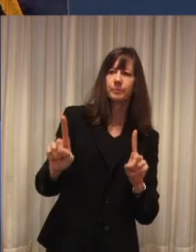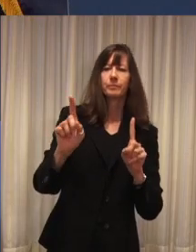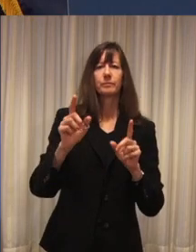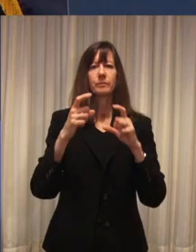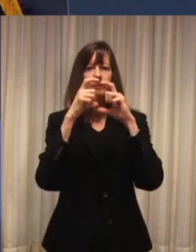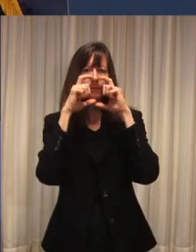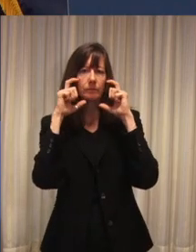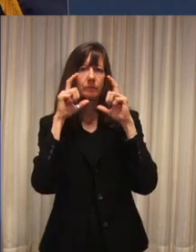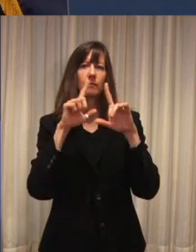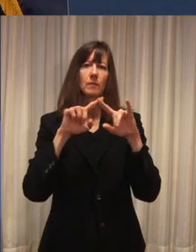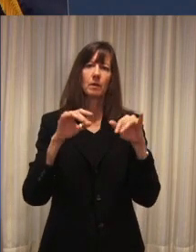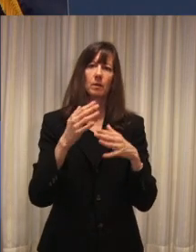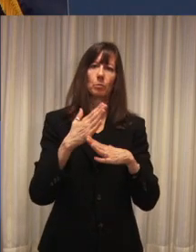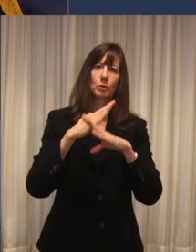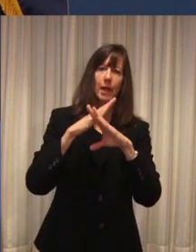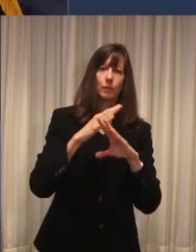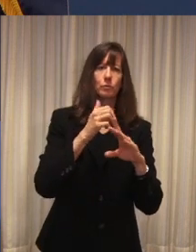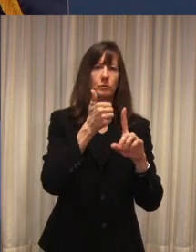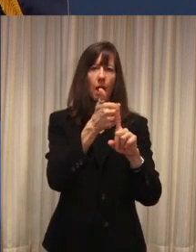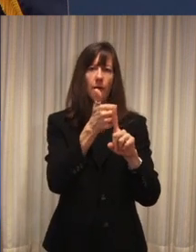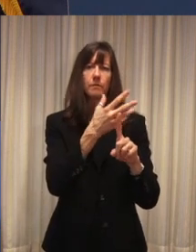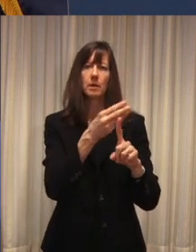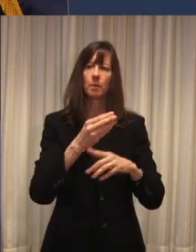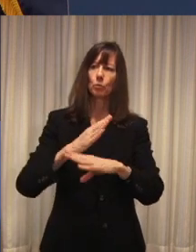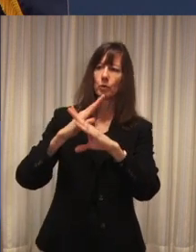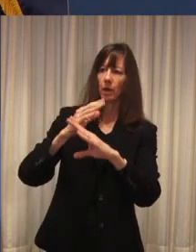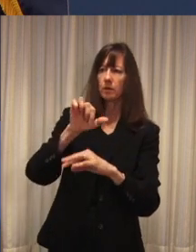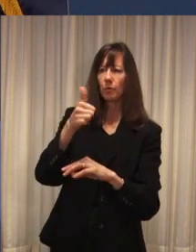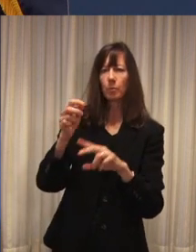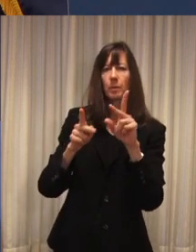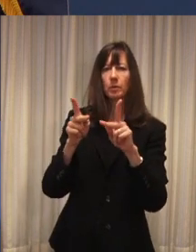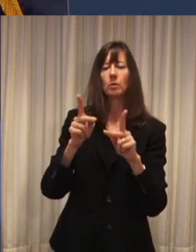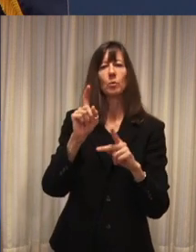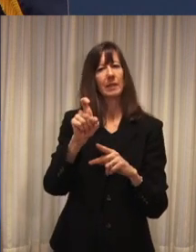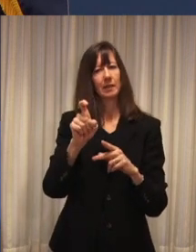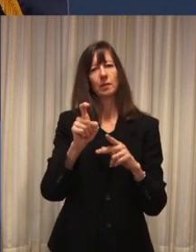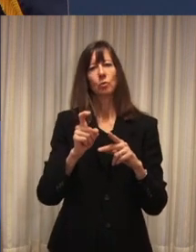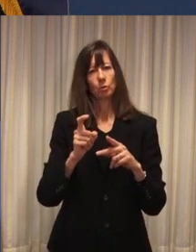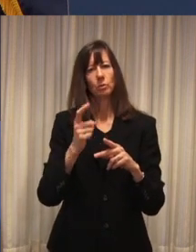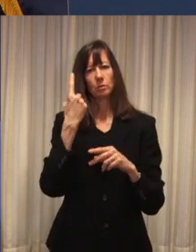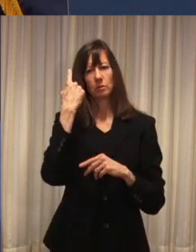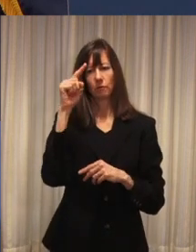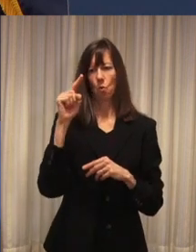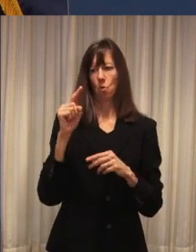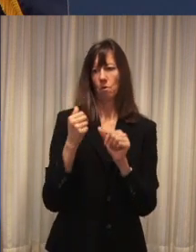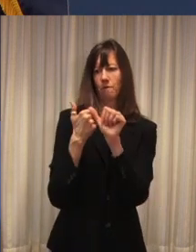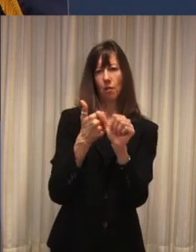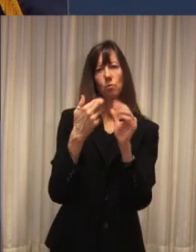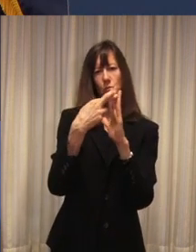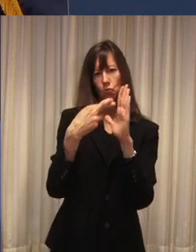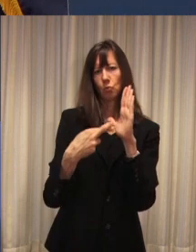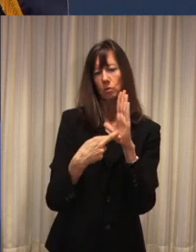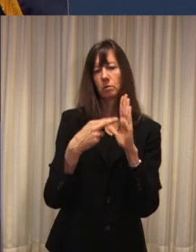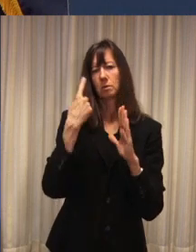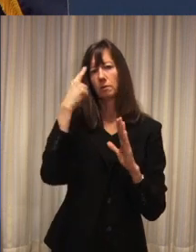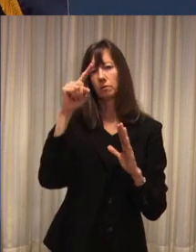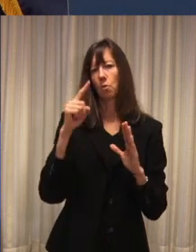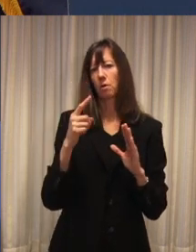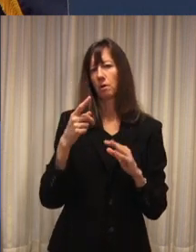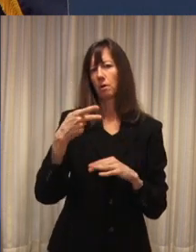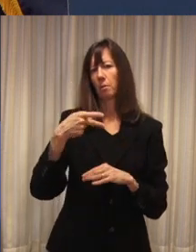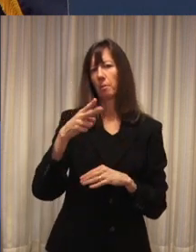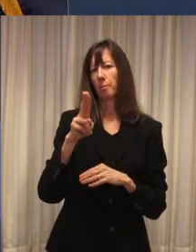in terms of the public health precautions that we've got put in place. But believe me, as soon as we feel we can safely lift